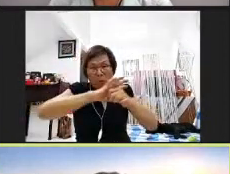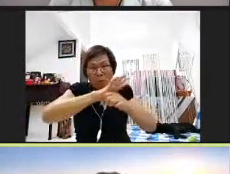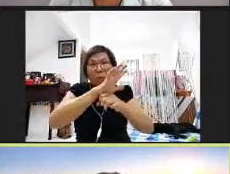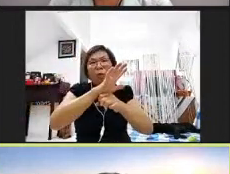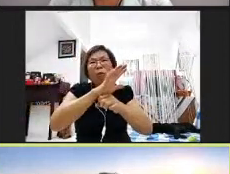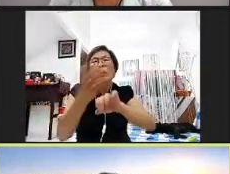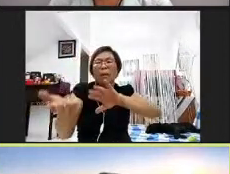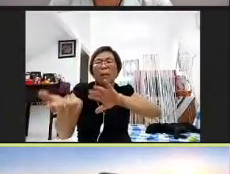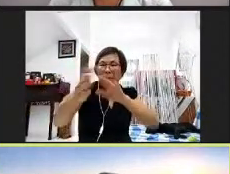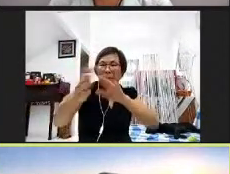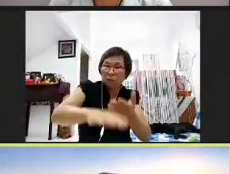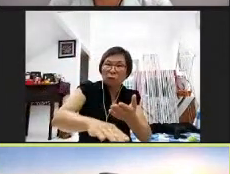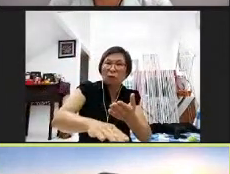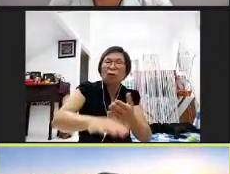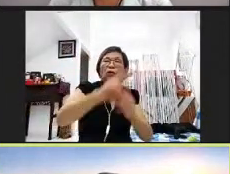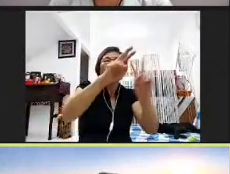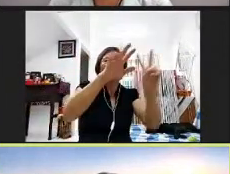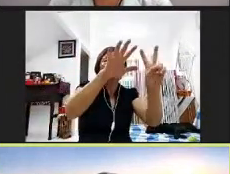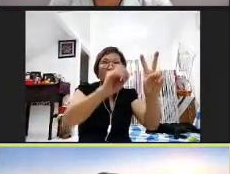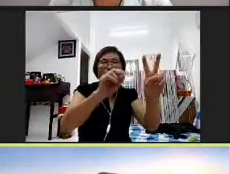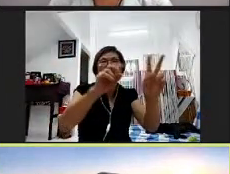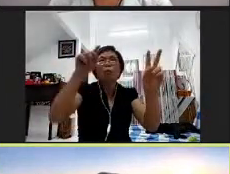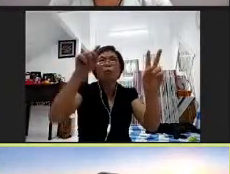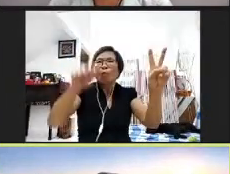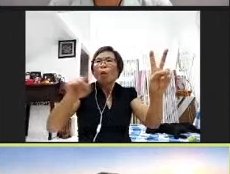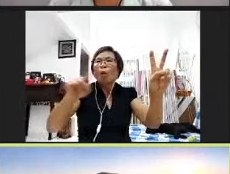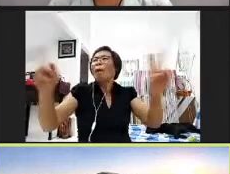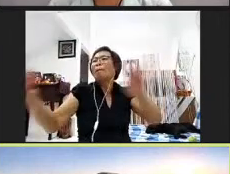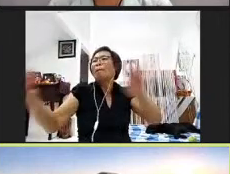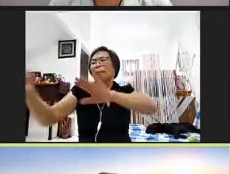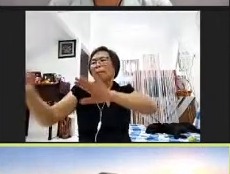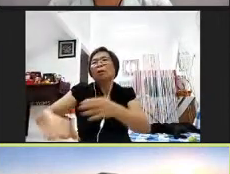pass away. And as for today, we have